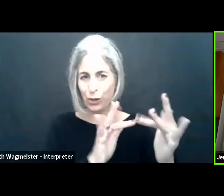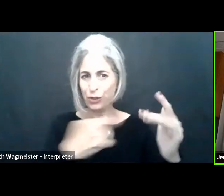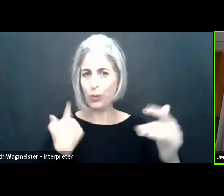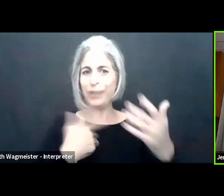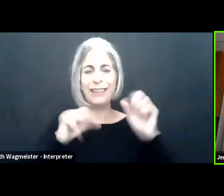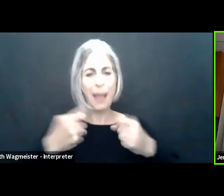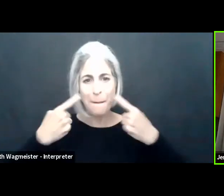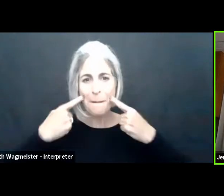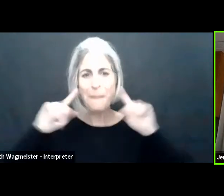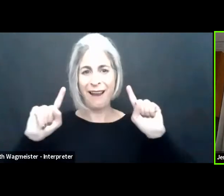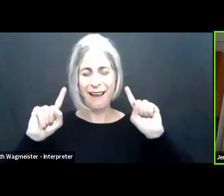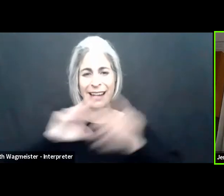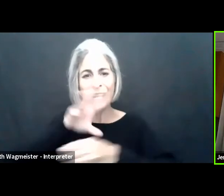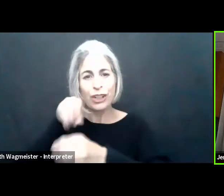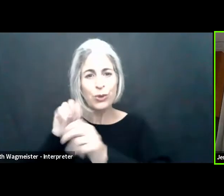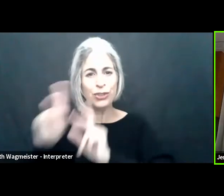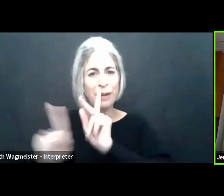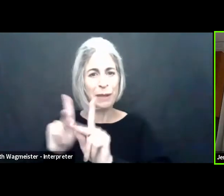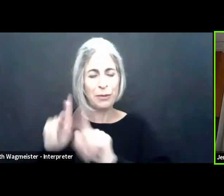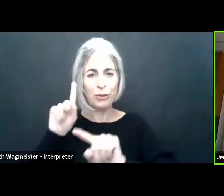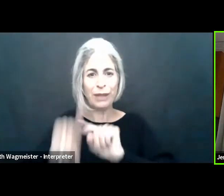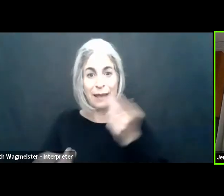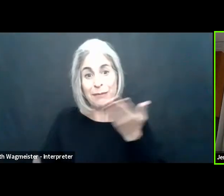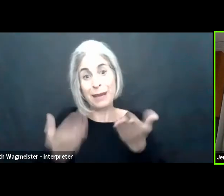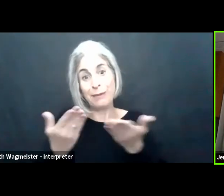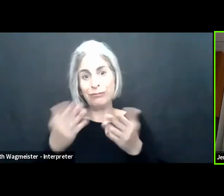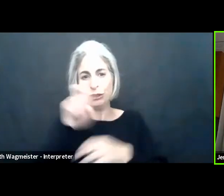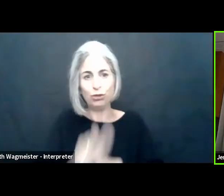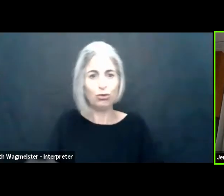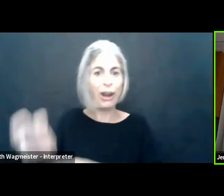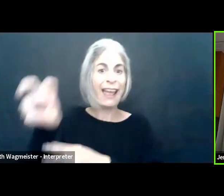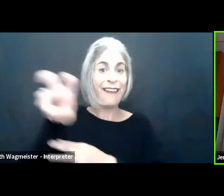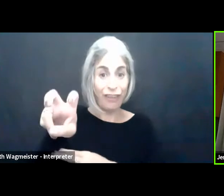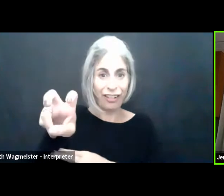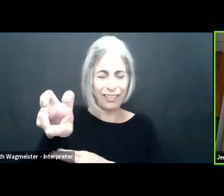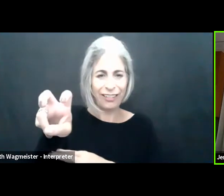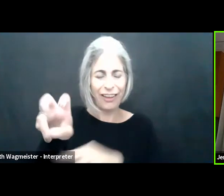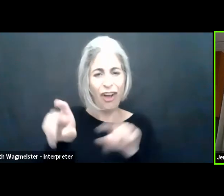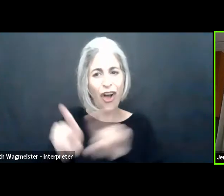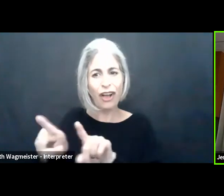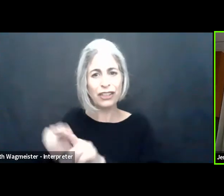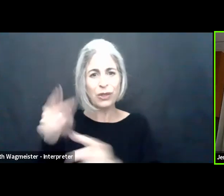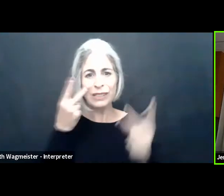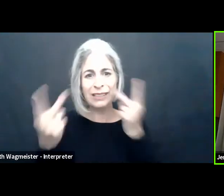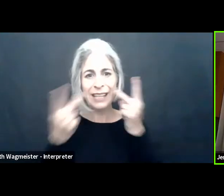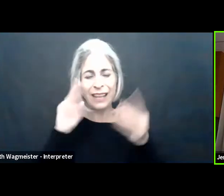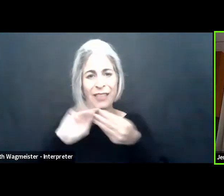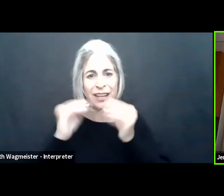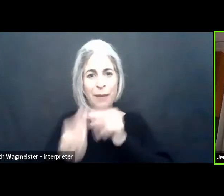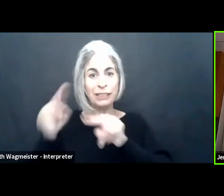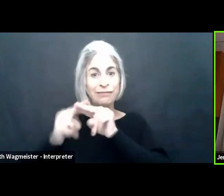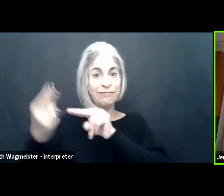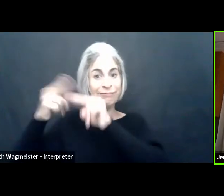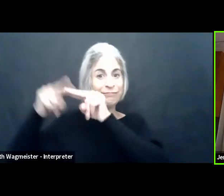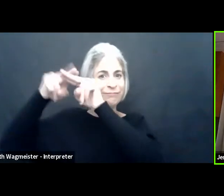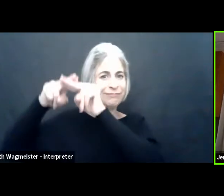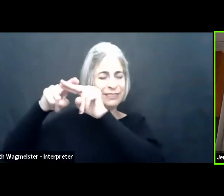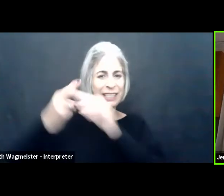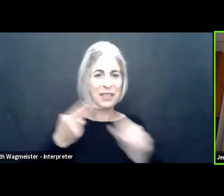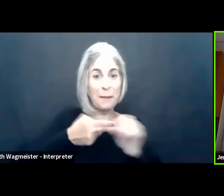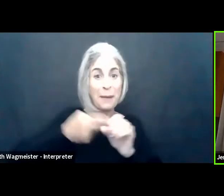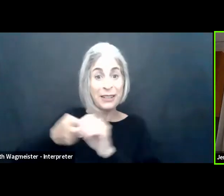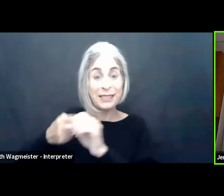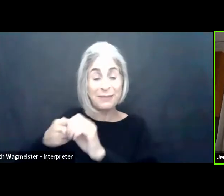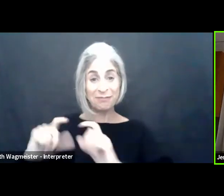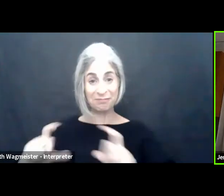and inclusion of people that can't necessarily travel. I also love seeing the numbers tick up in the participant